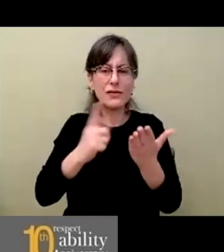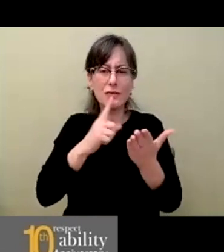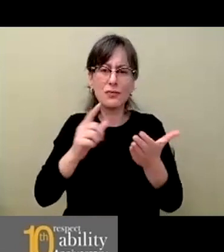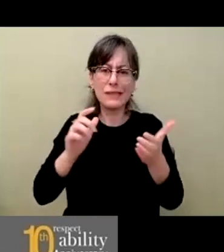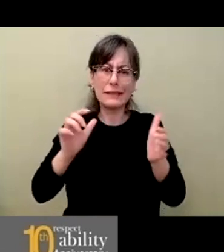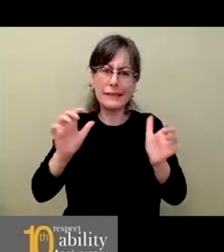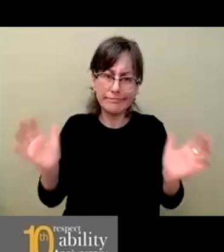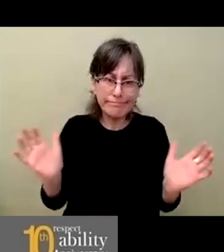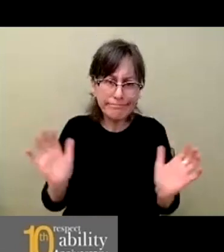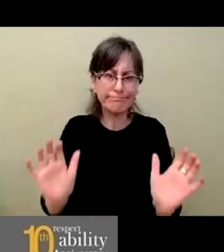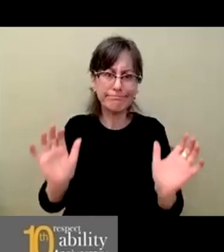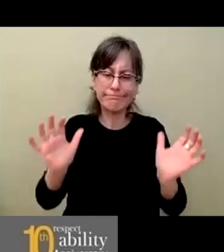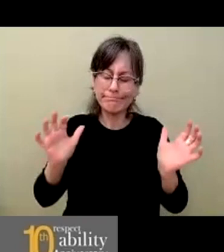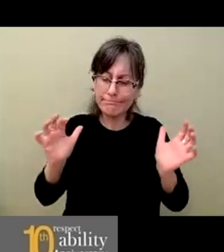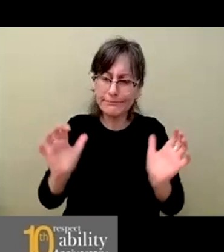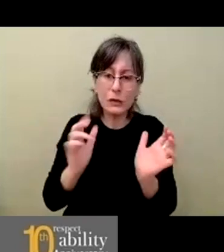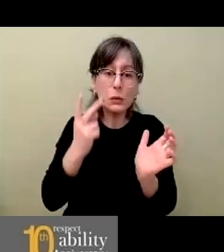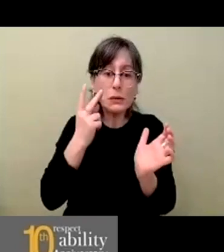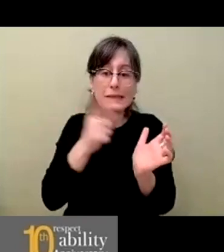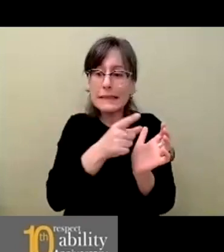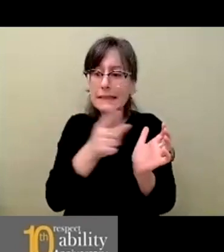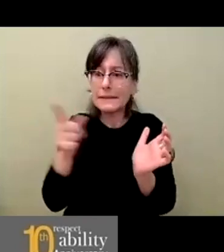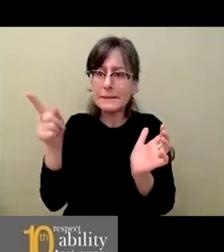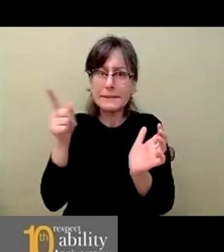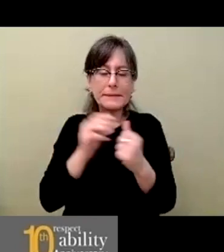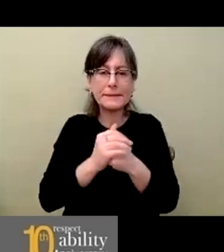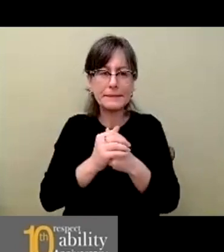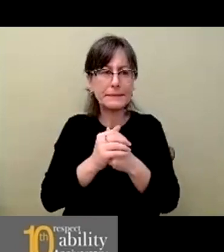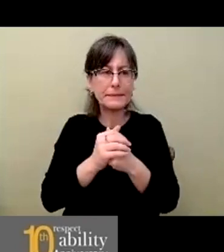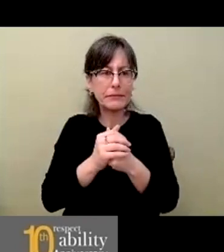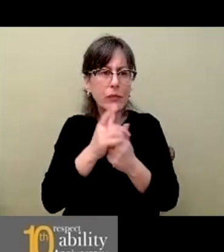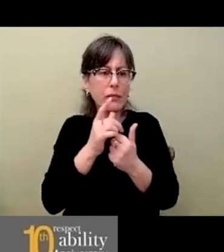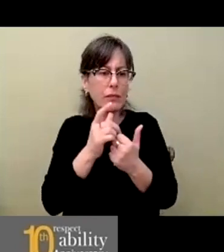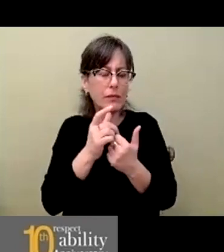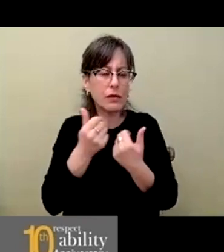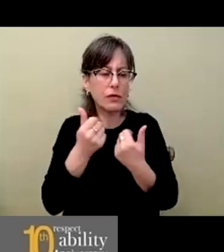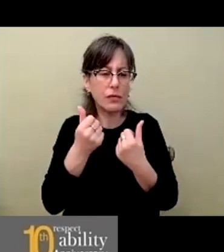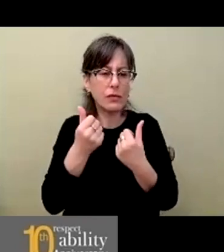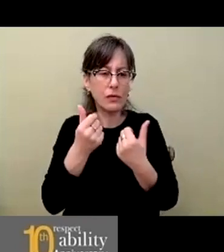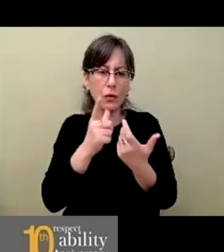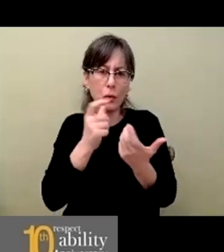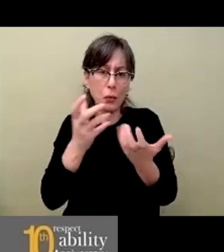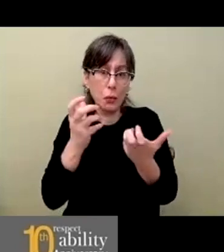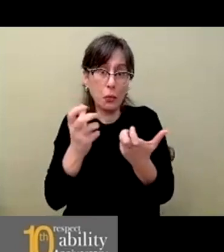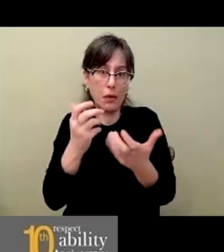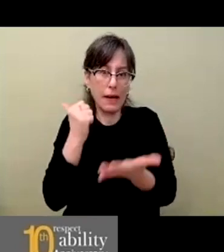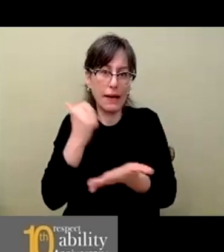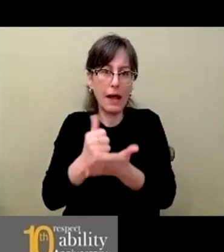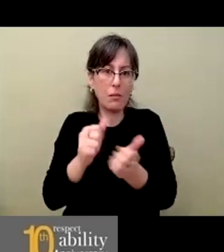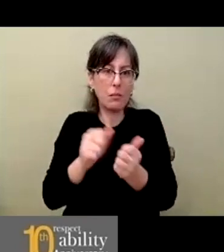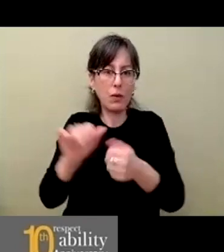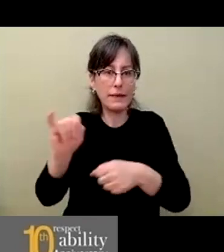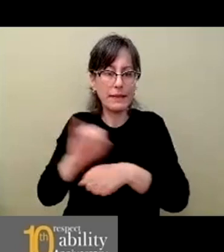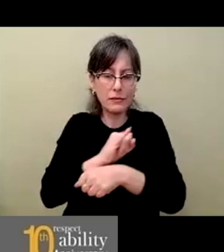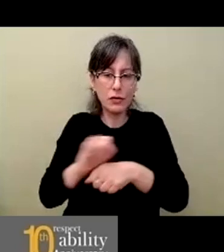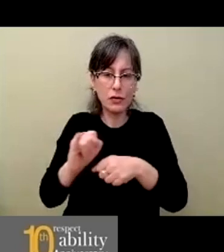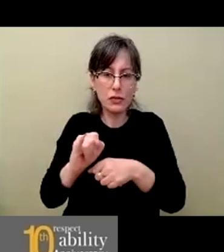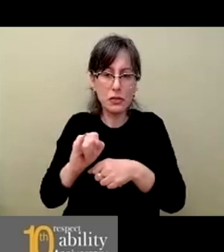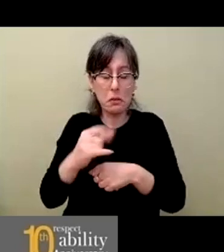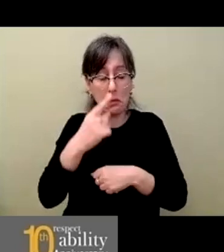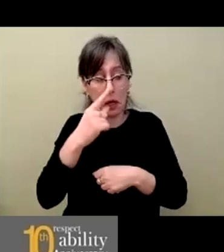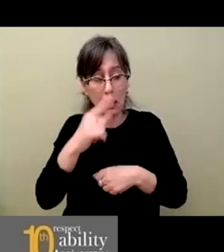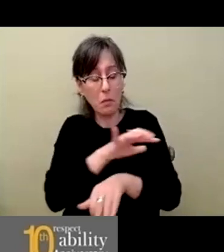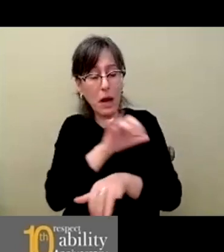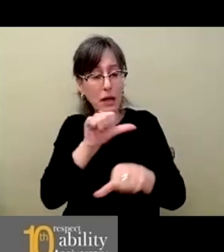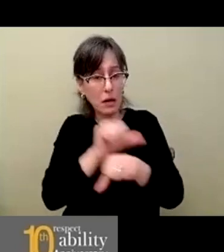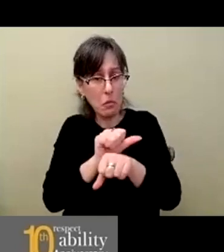there was anyone who wanted help getting an internship. And I made an appointment with the